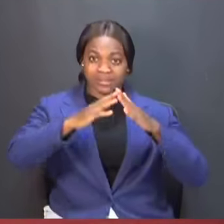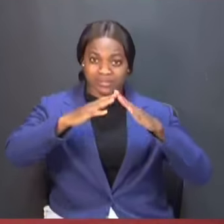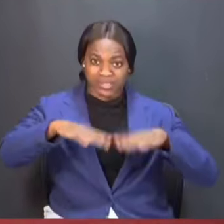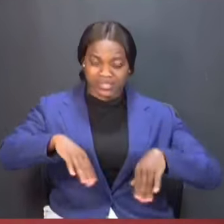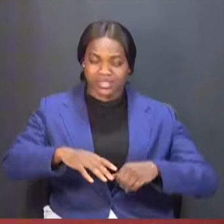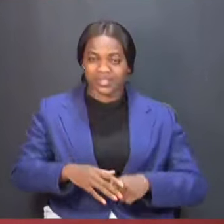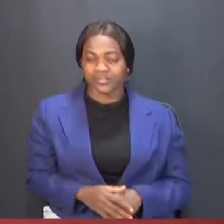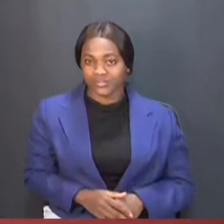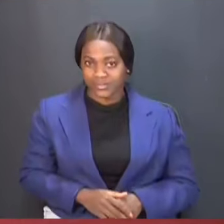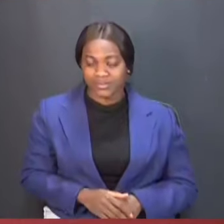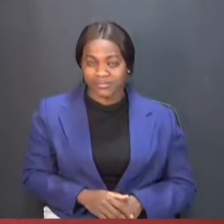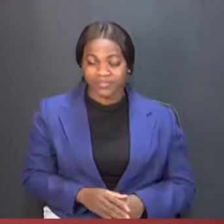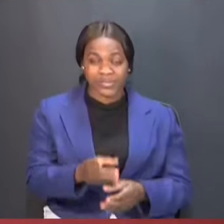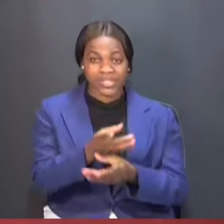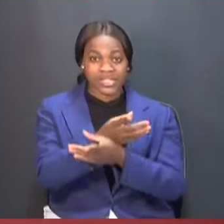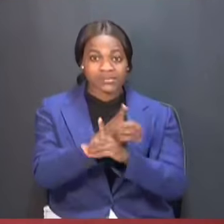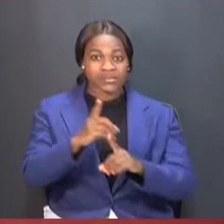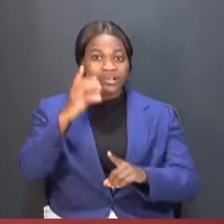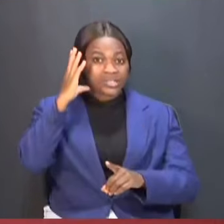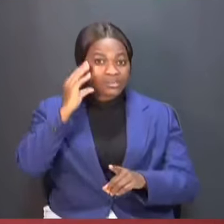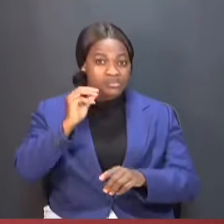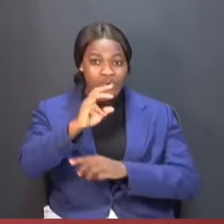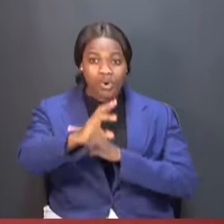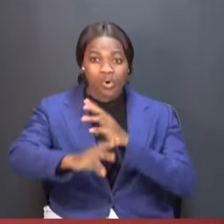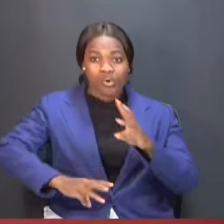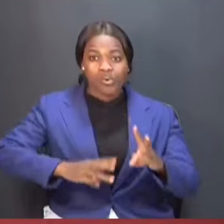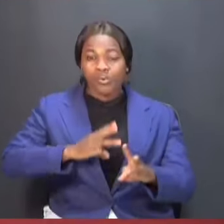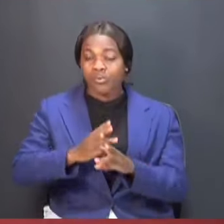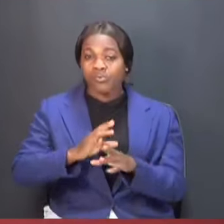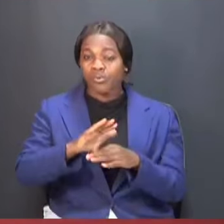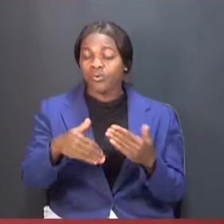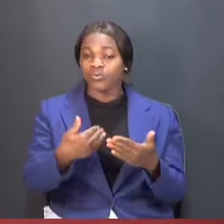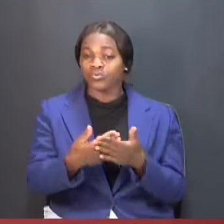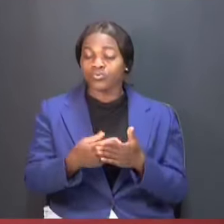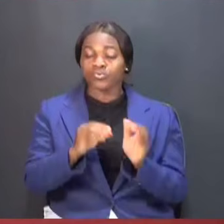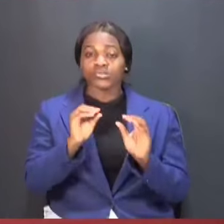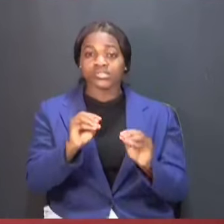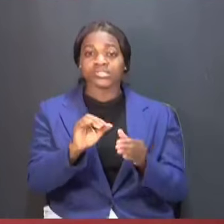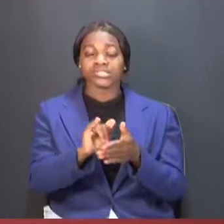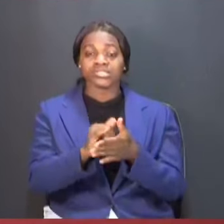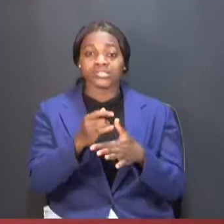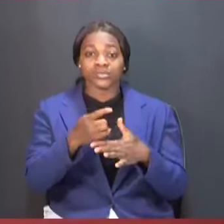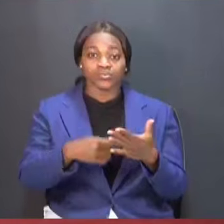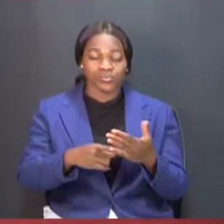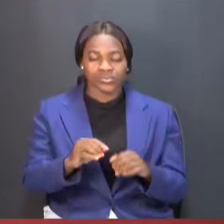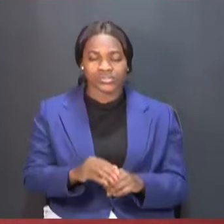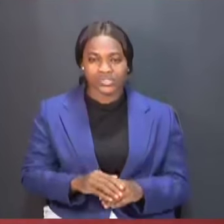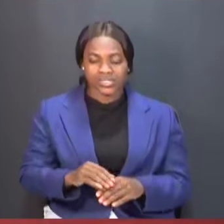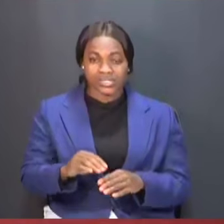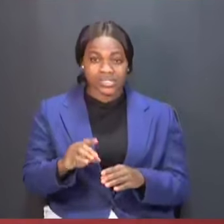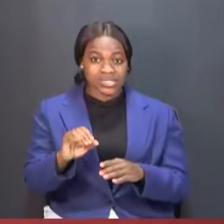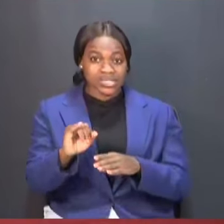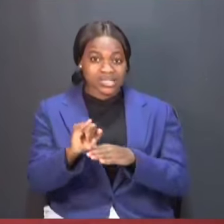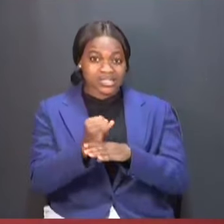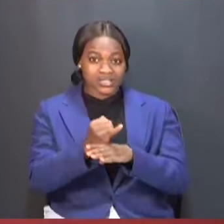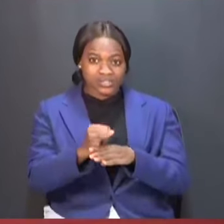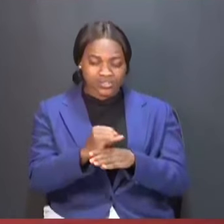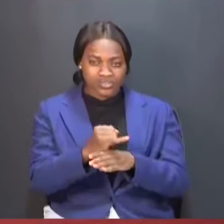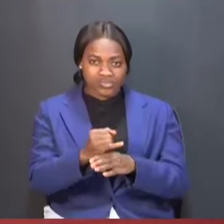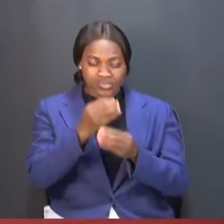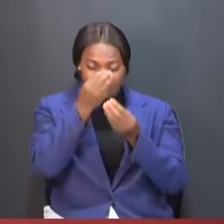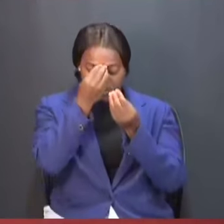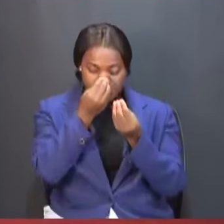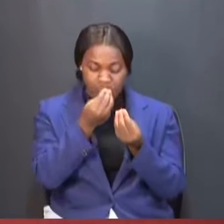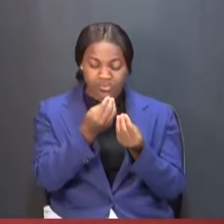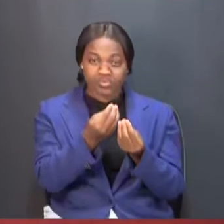Democratic experience across the world teaches that institutions endure not by their